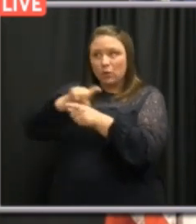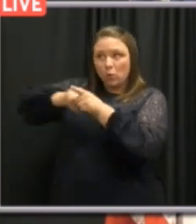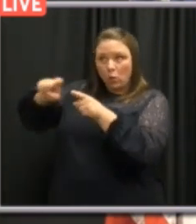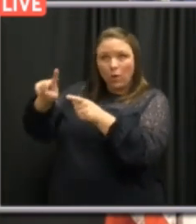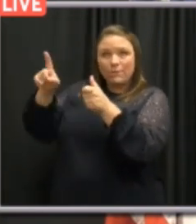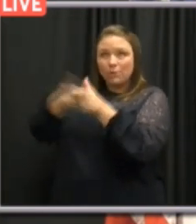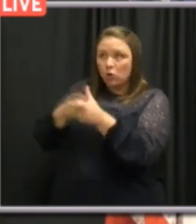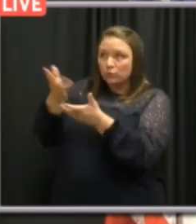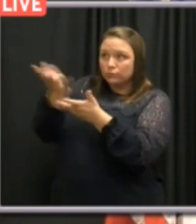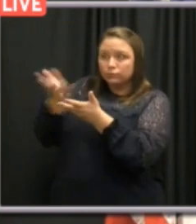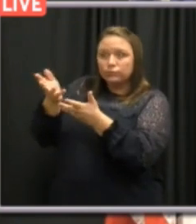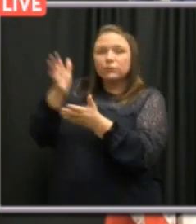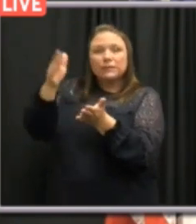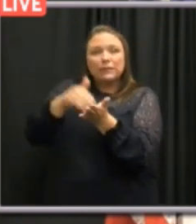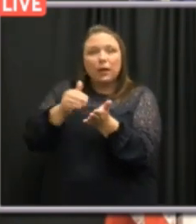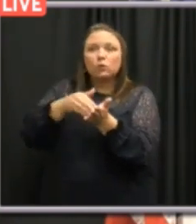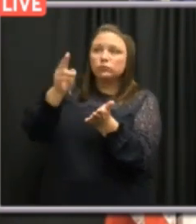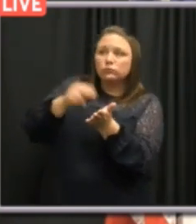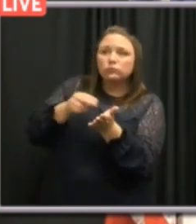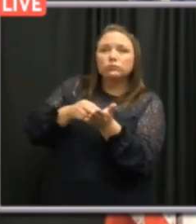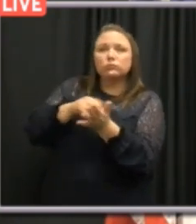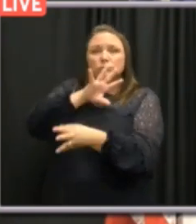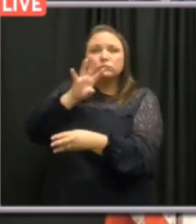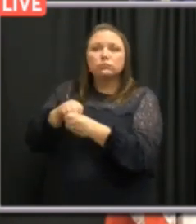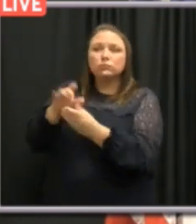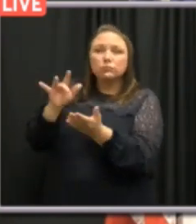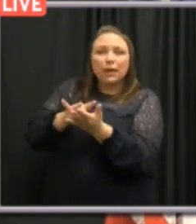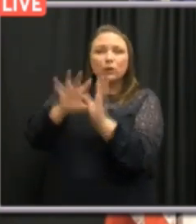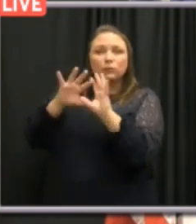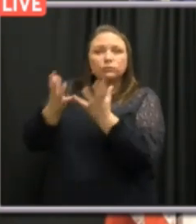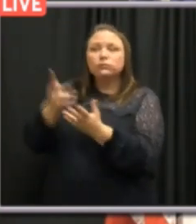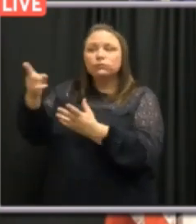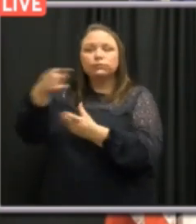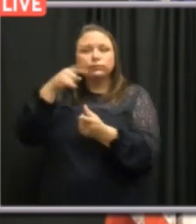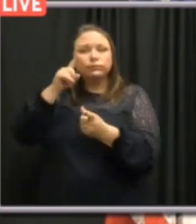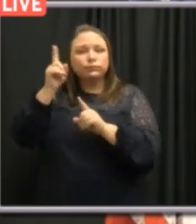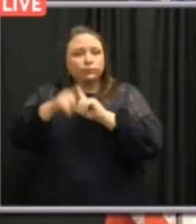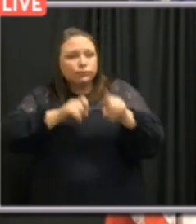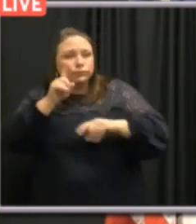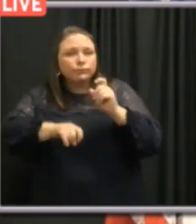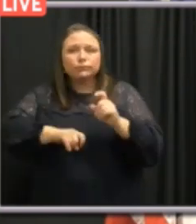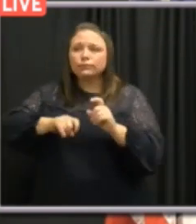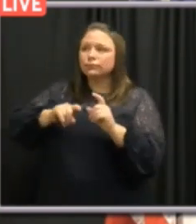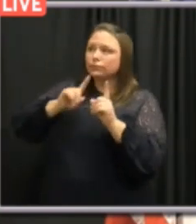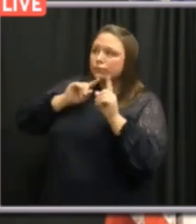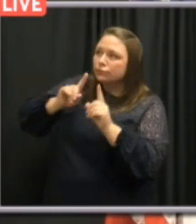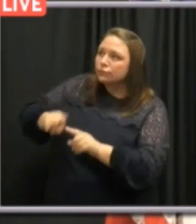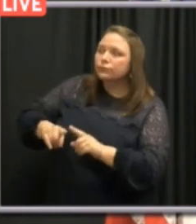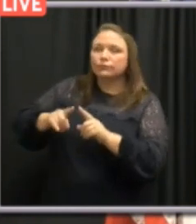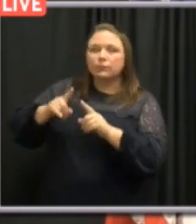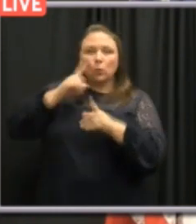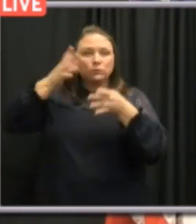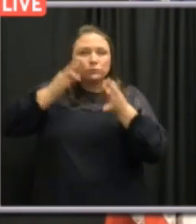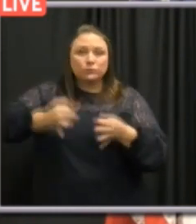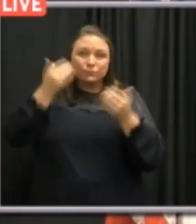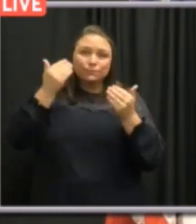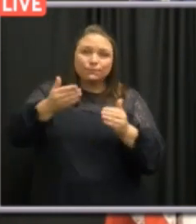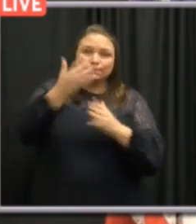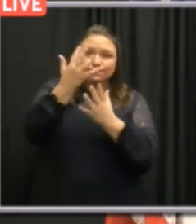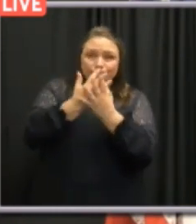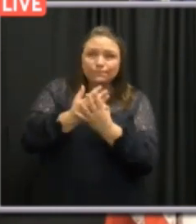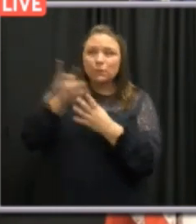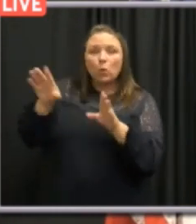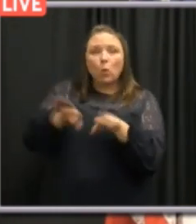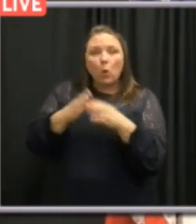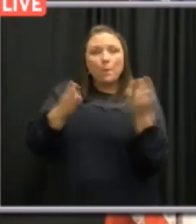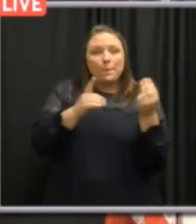615-862-7777. Medical professionals are standing by to answer your questions and determine if you need a further assessment. The hotline is open 7 days a week from 7